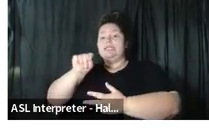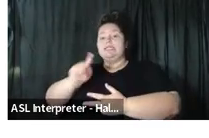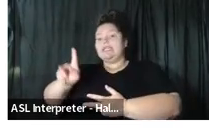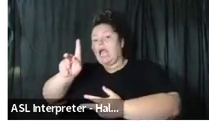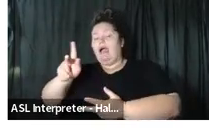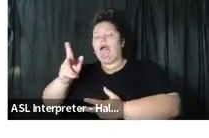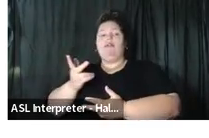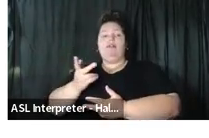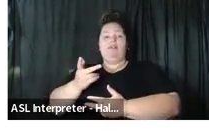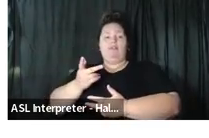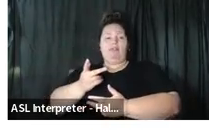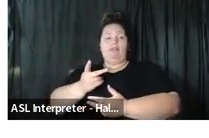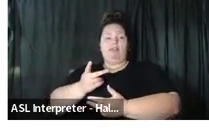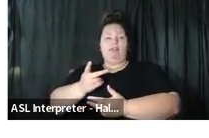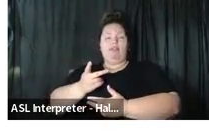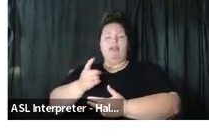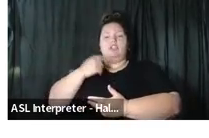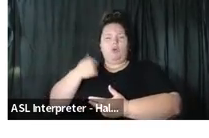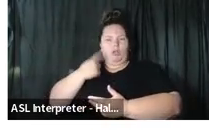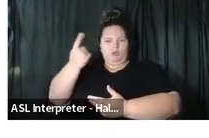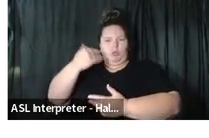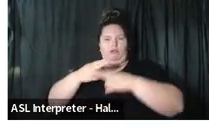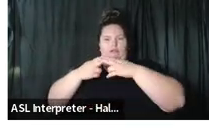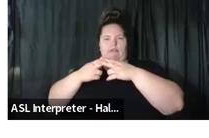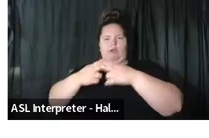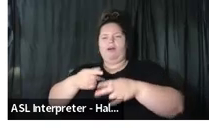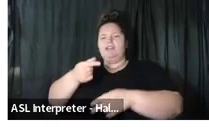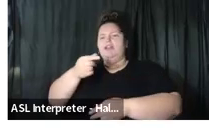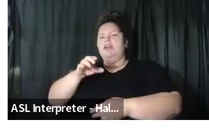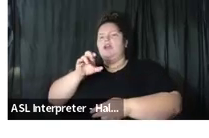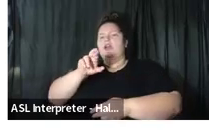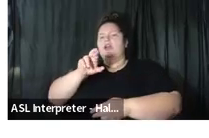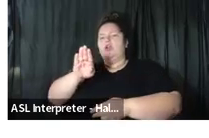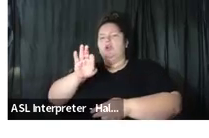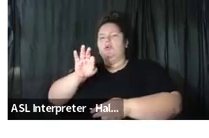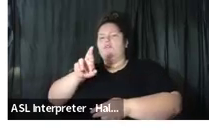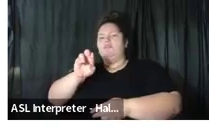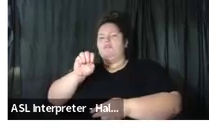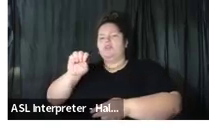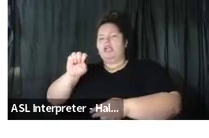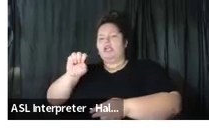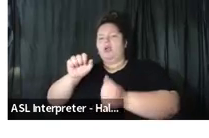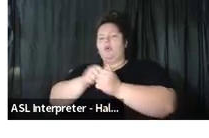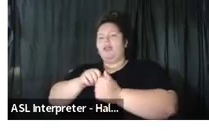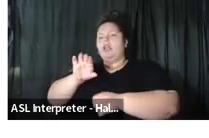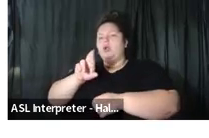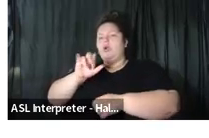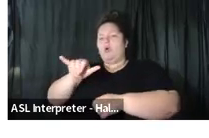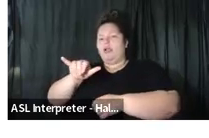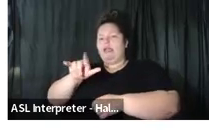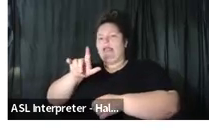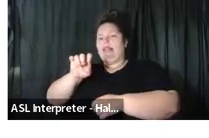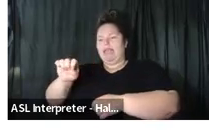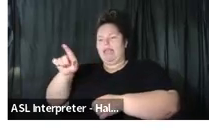called Curb Free with Corey Lee, and he is an accessibility travel blogger. He has spina bifida and he's been to all 7 continents and